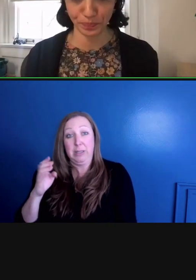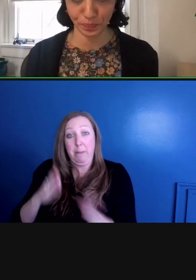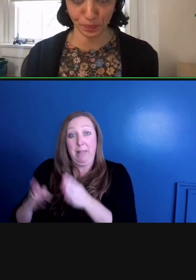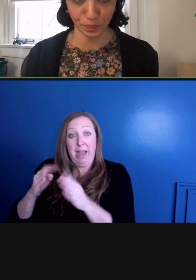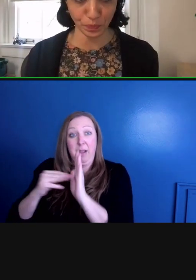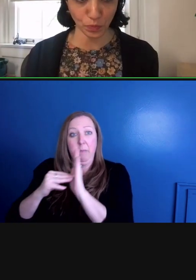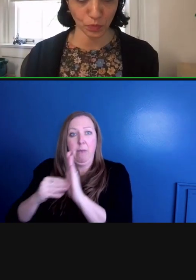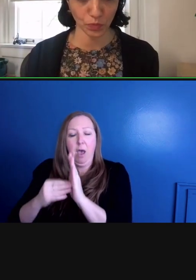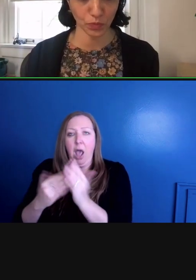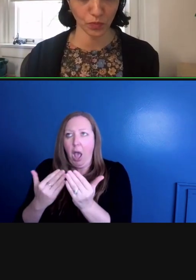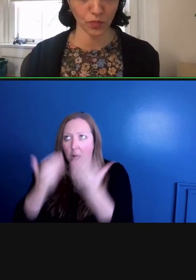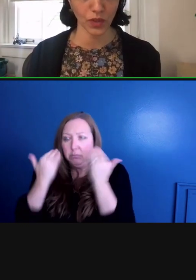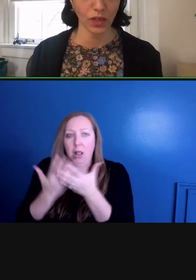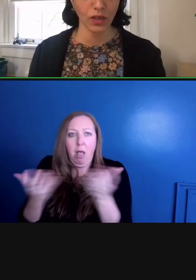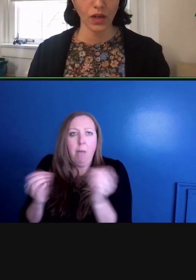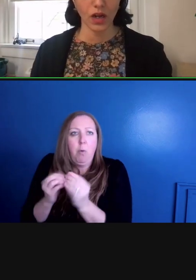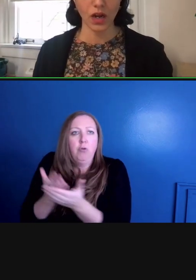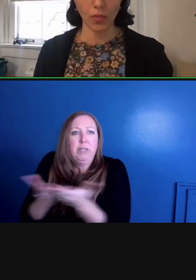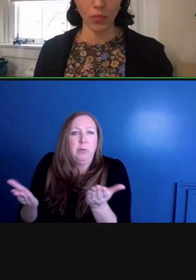model.